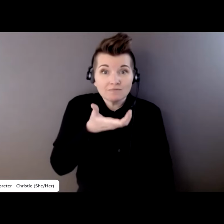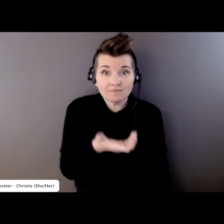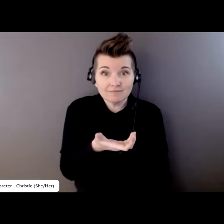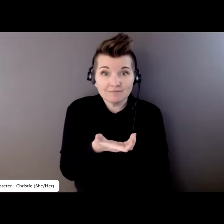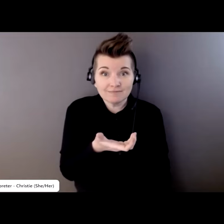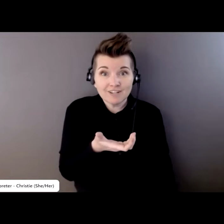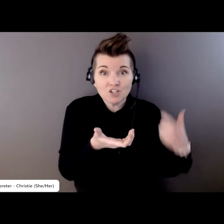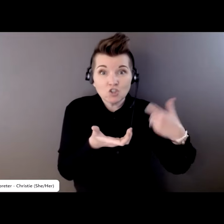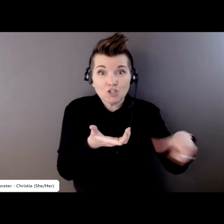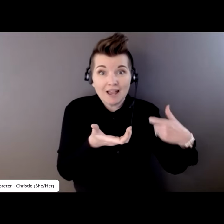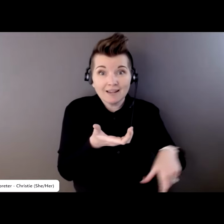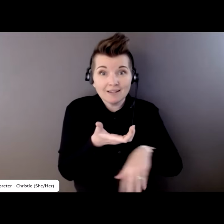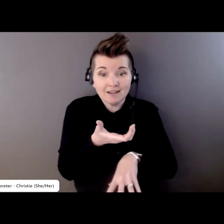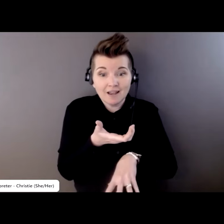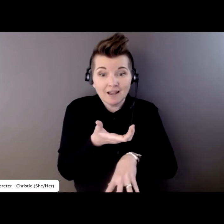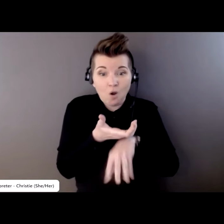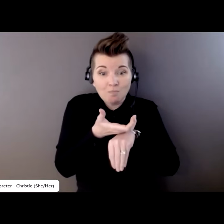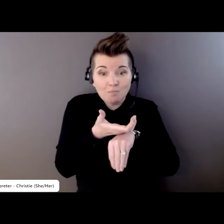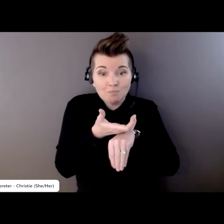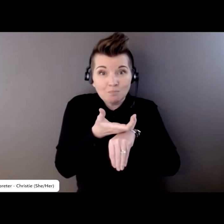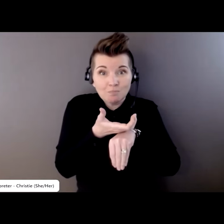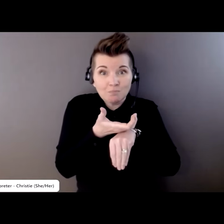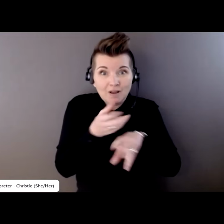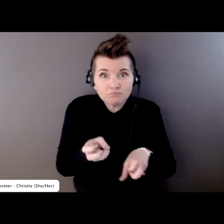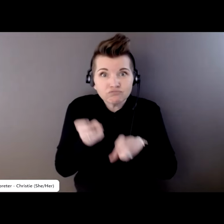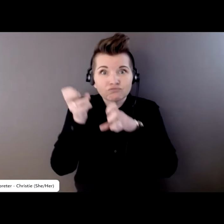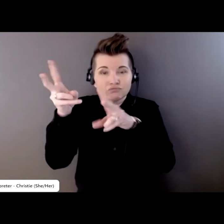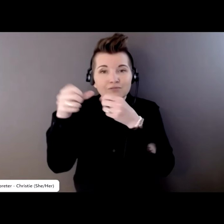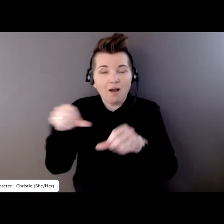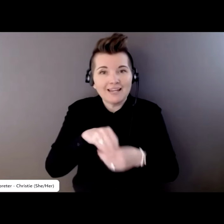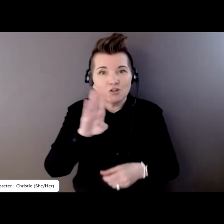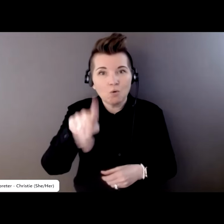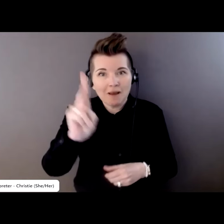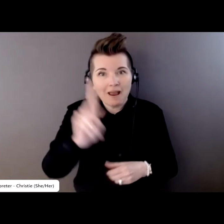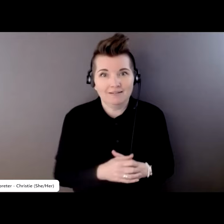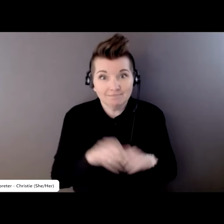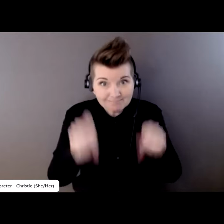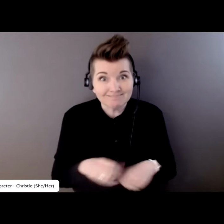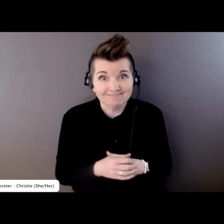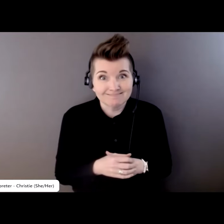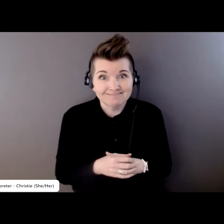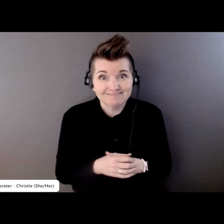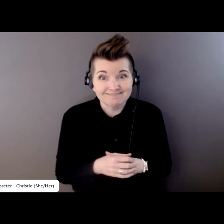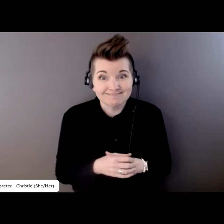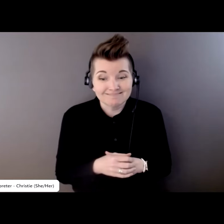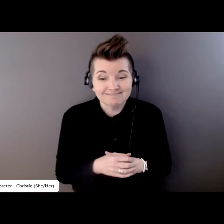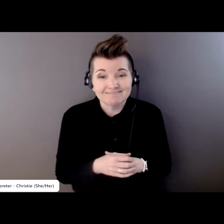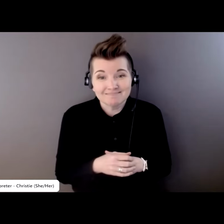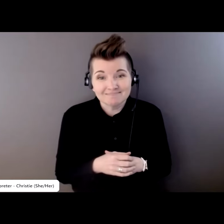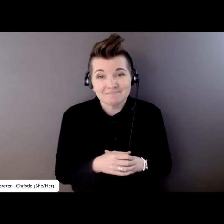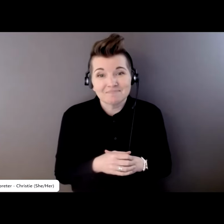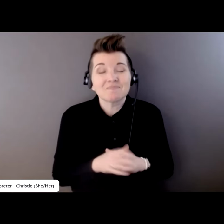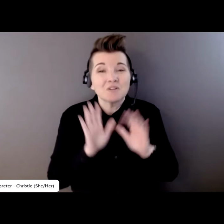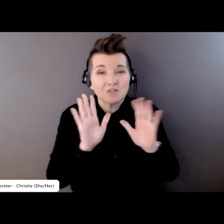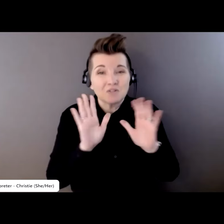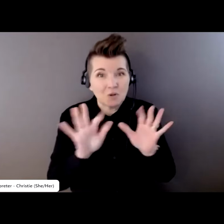a mobile device like an iPad to take a picture of the check and deposit it. So this